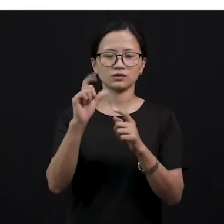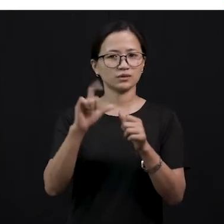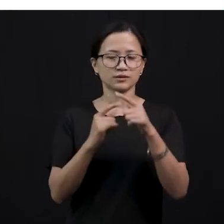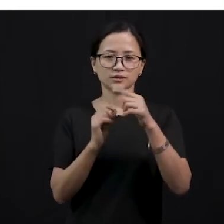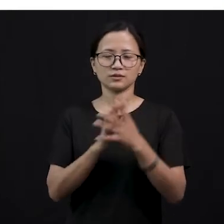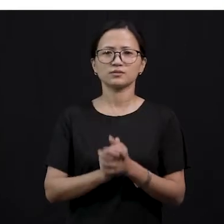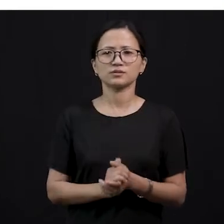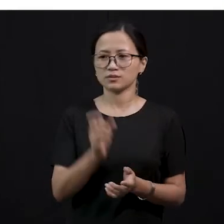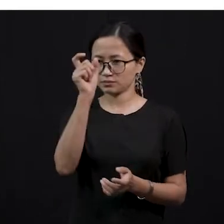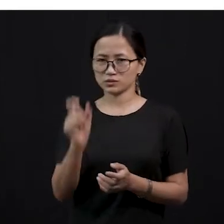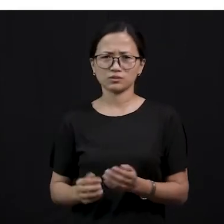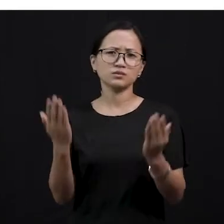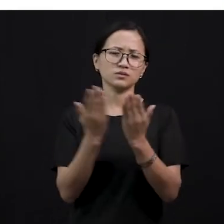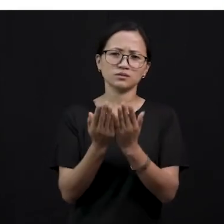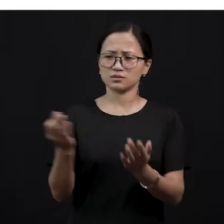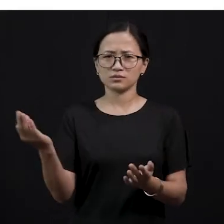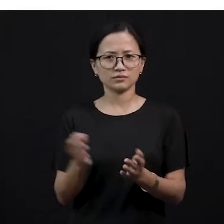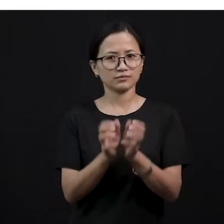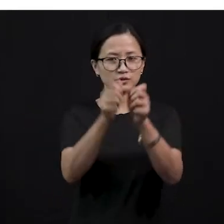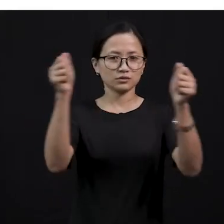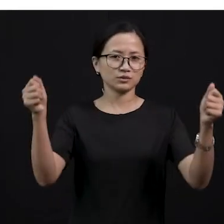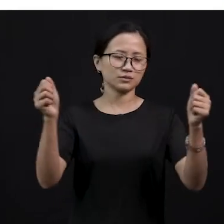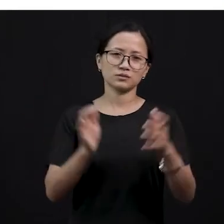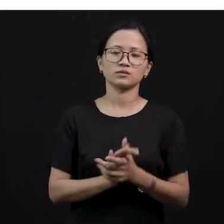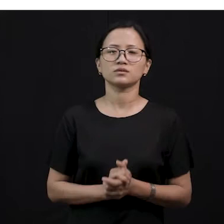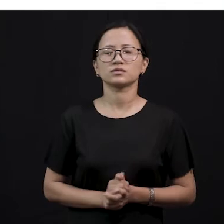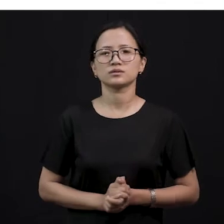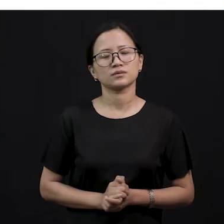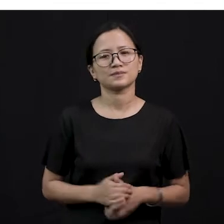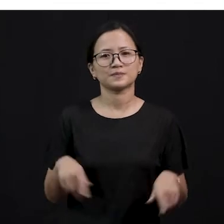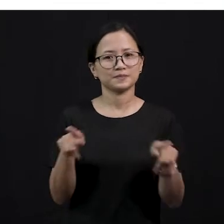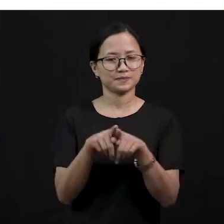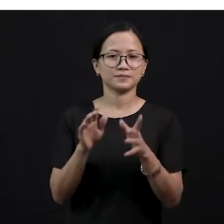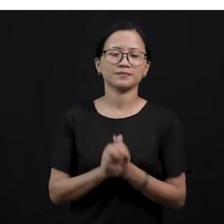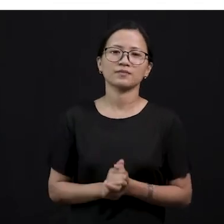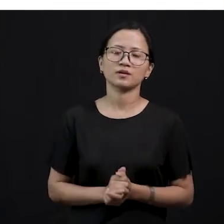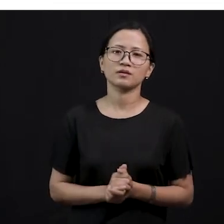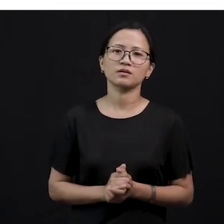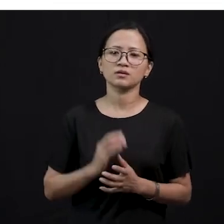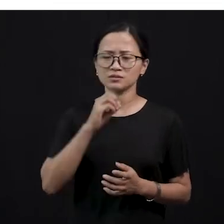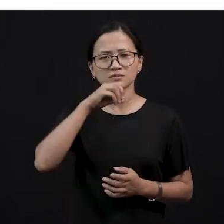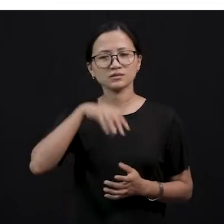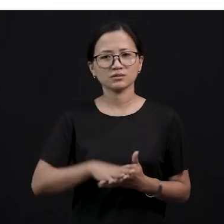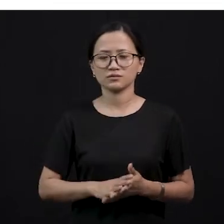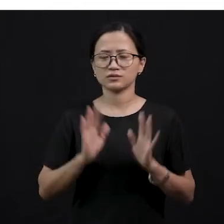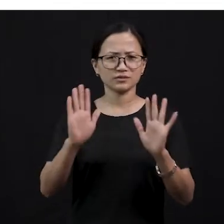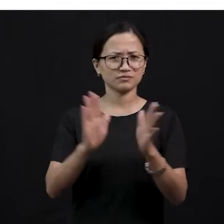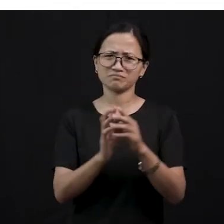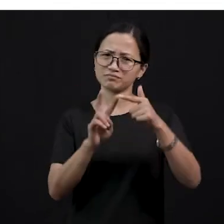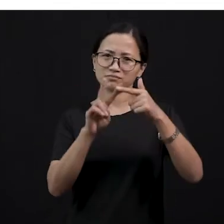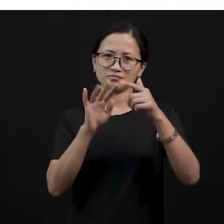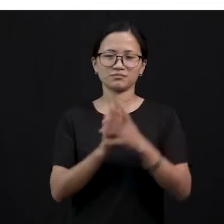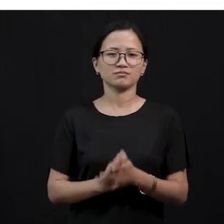debates. I'm a person who reads newspapers and when I was young we did not have TV,